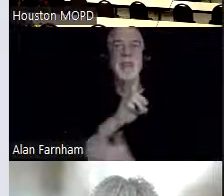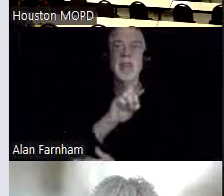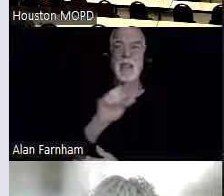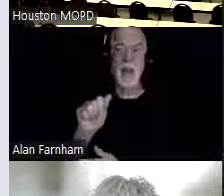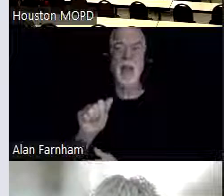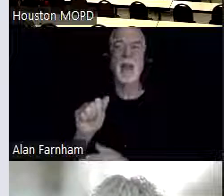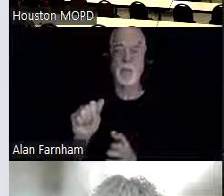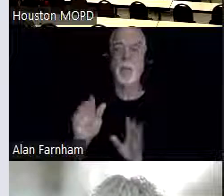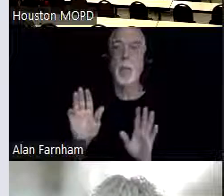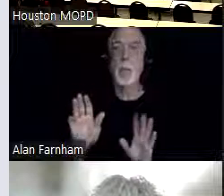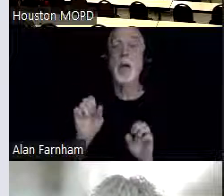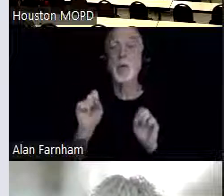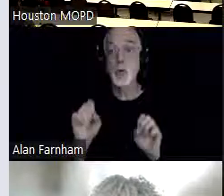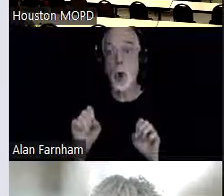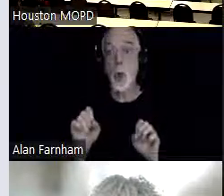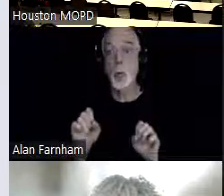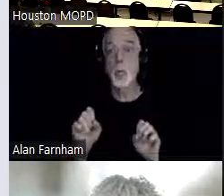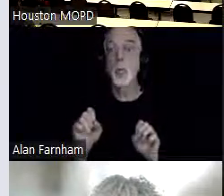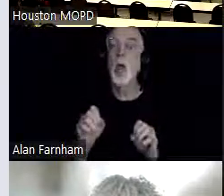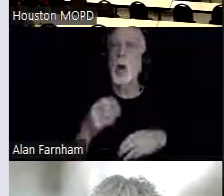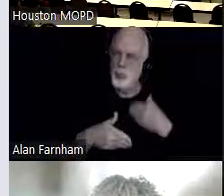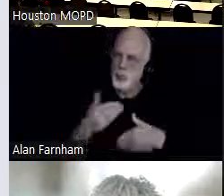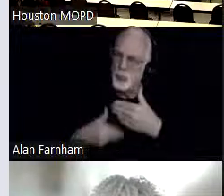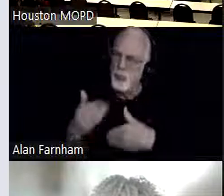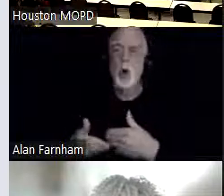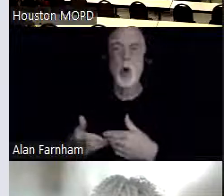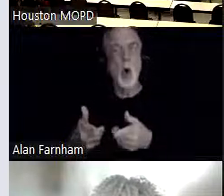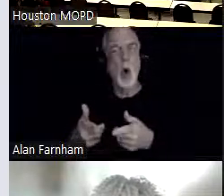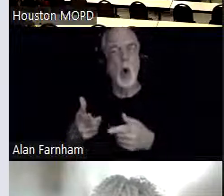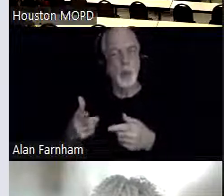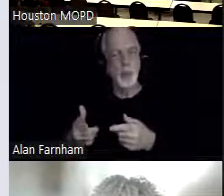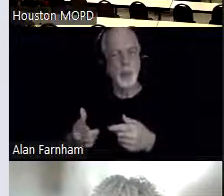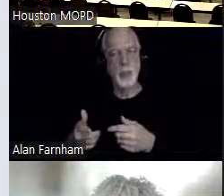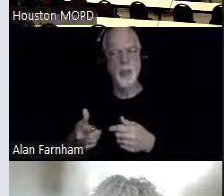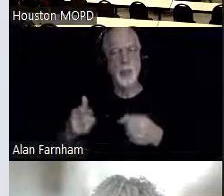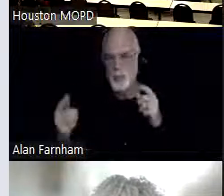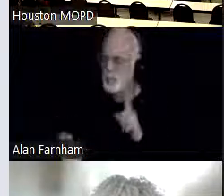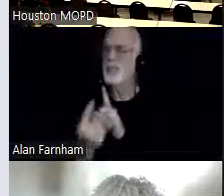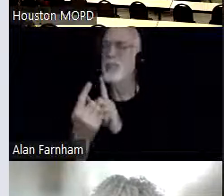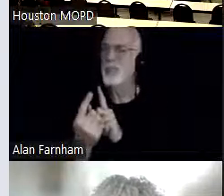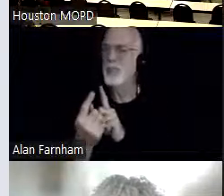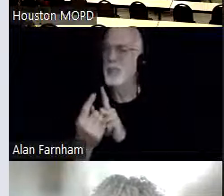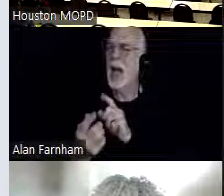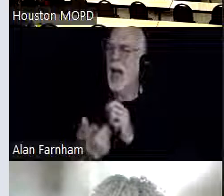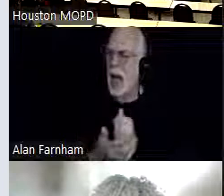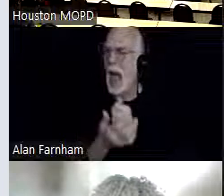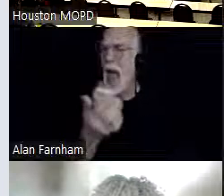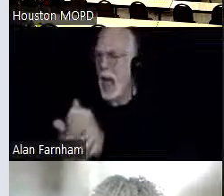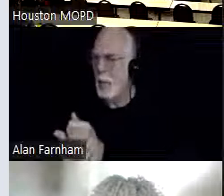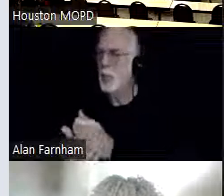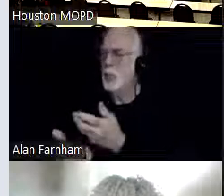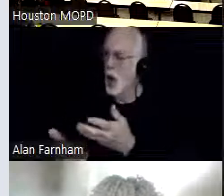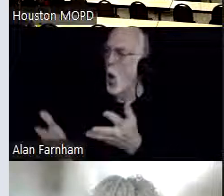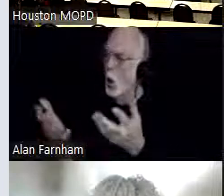so moving quickly and forcefully in their spaces and helping them to feel more